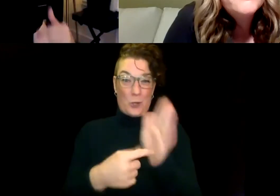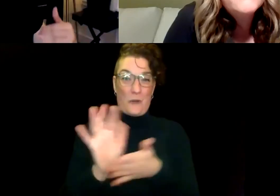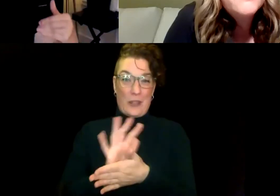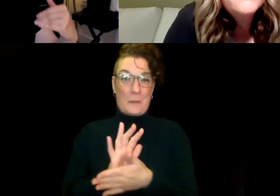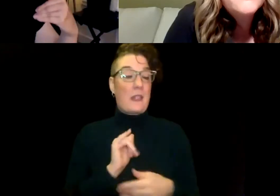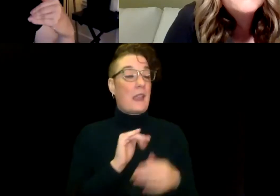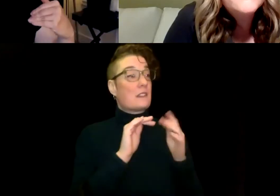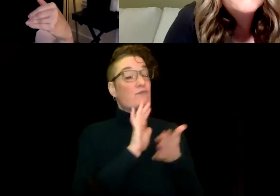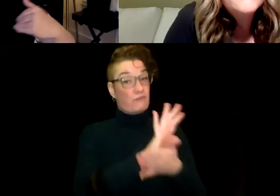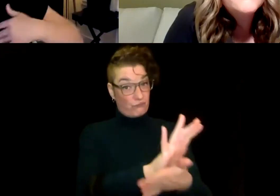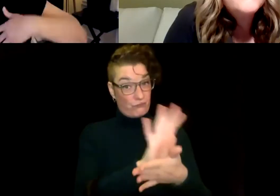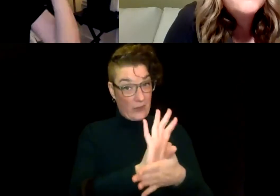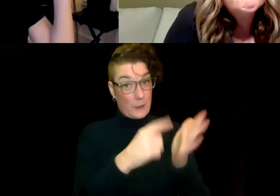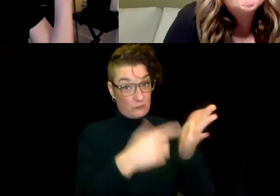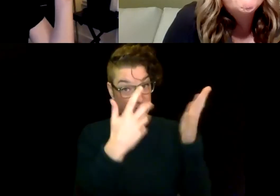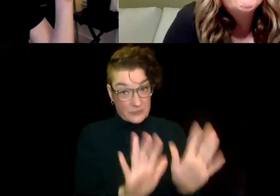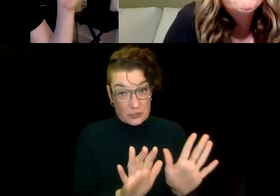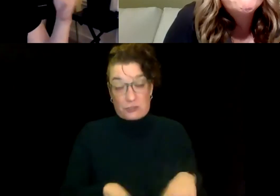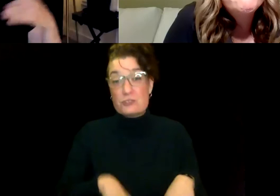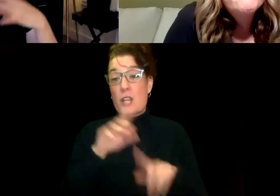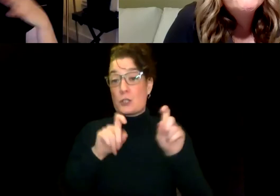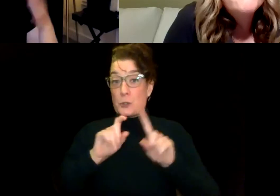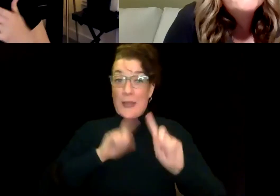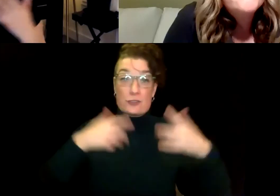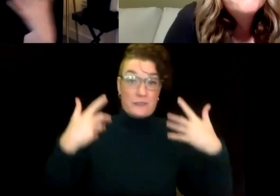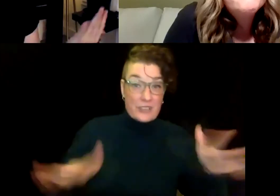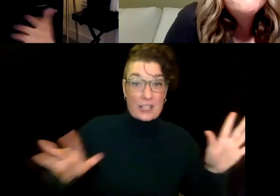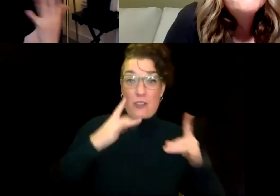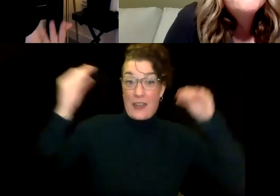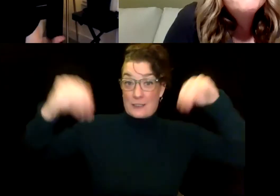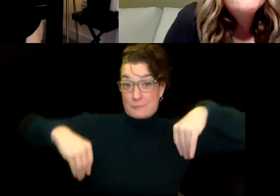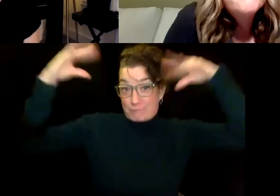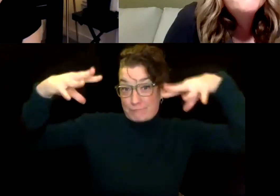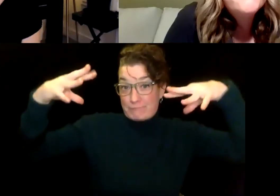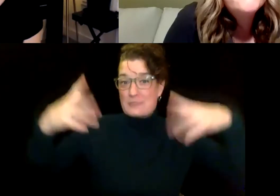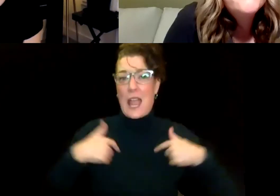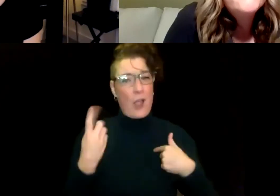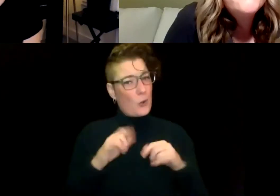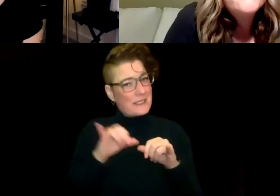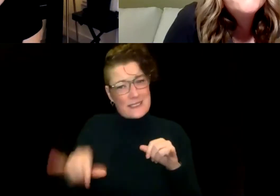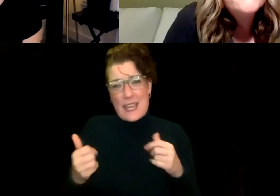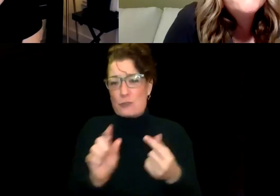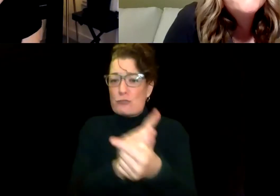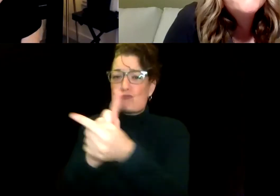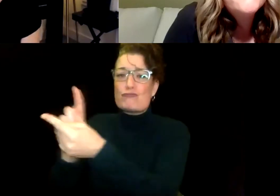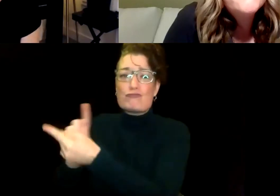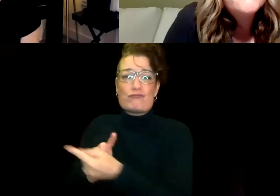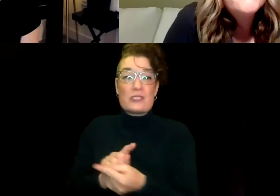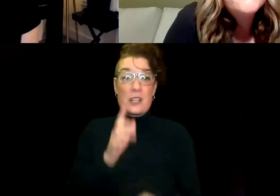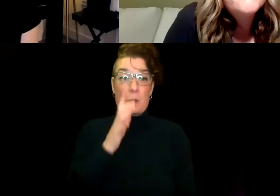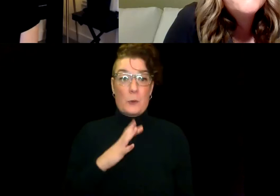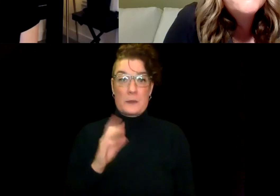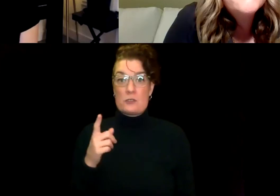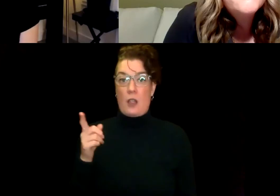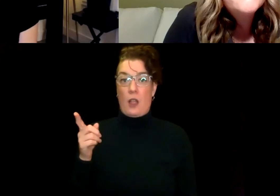was over, like the house lights are up. There, I always stay and try to meet everybody. And she was just pointing at the